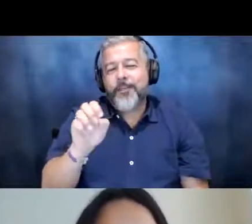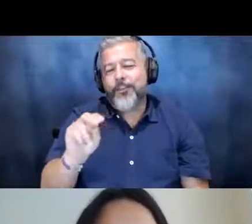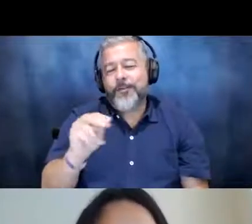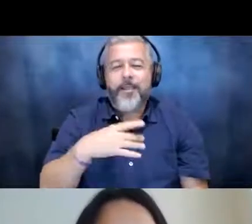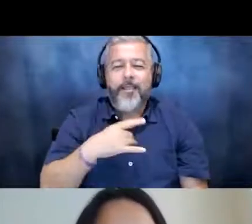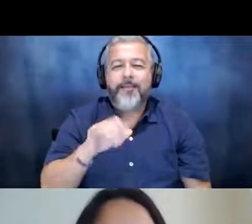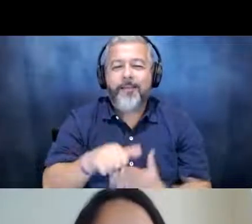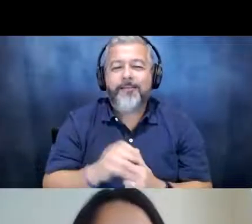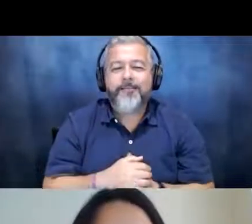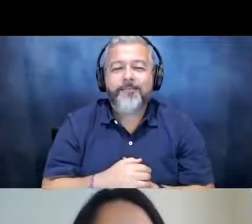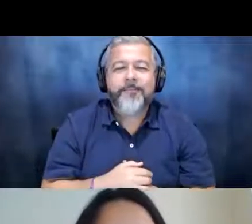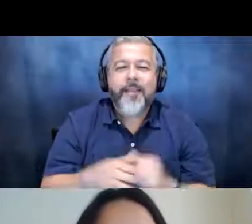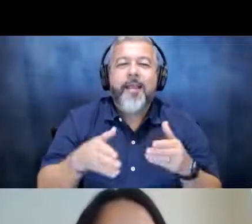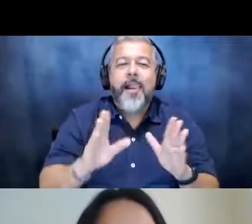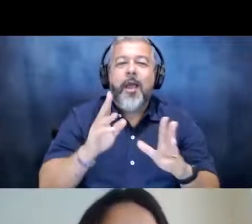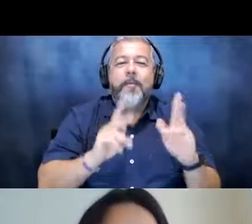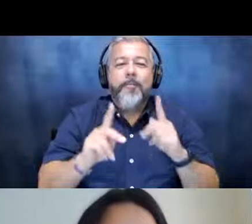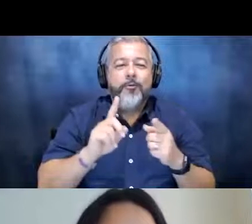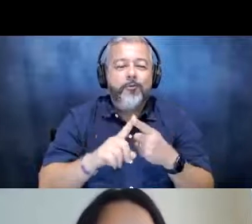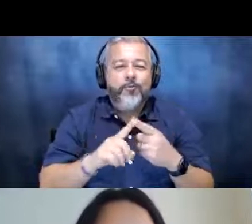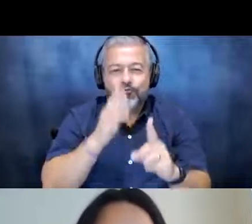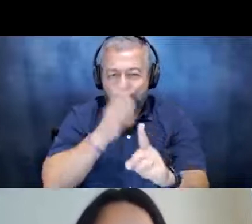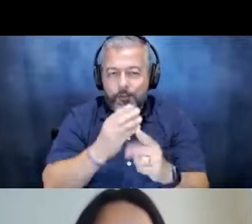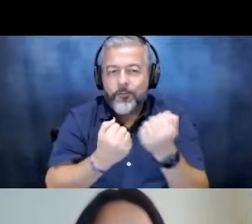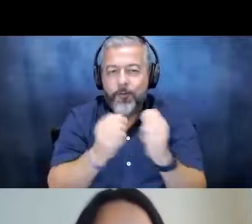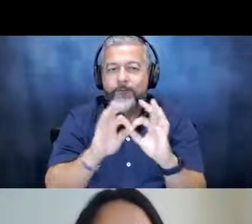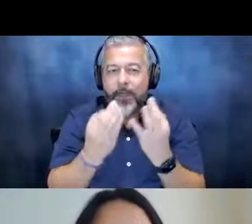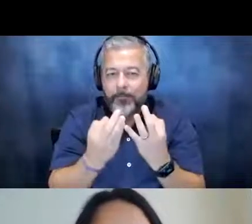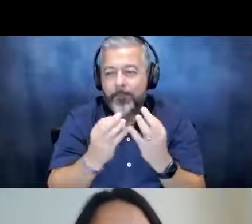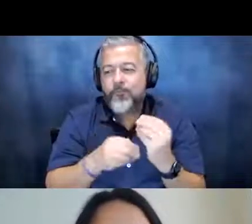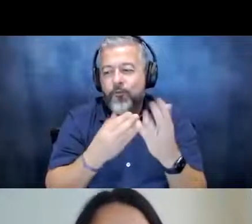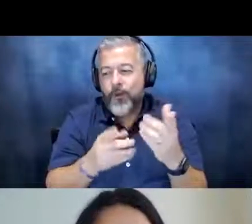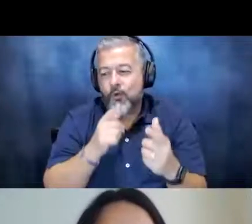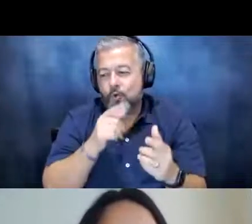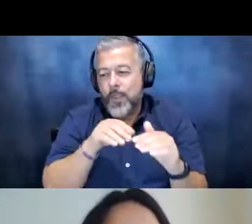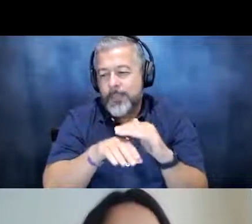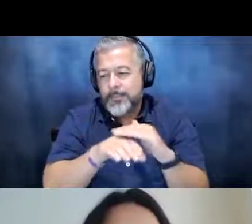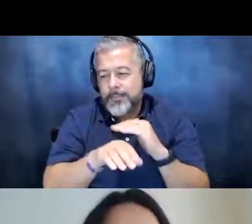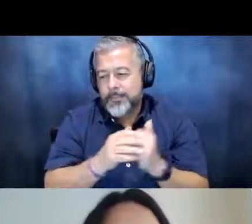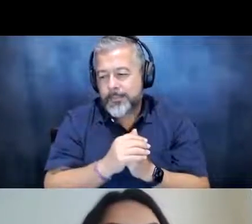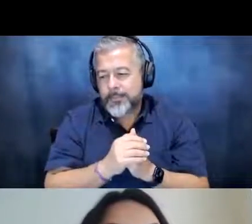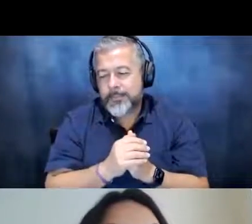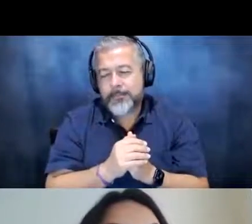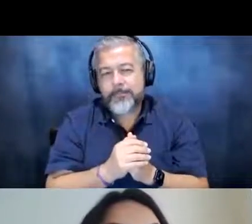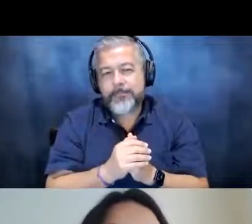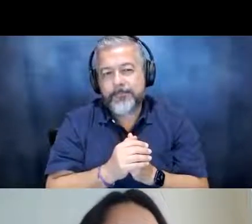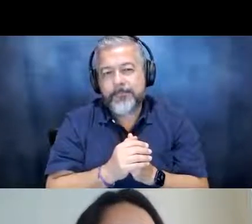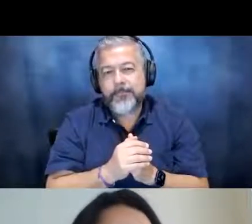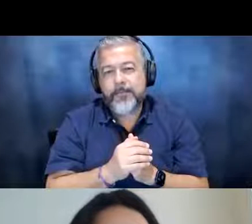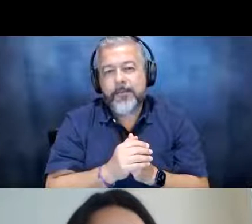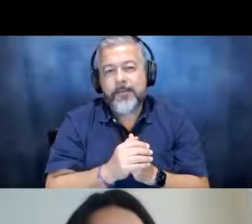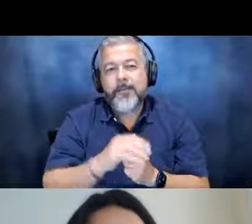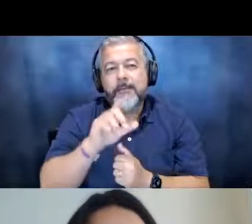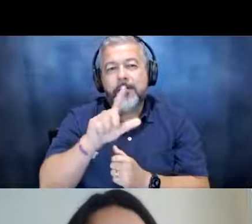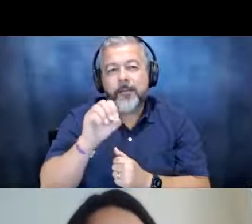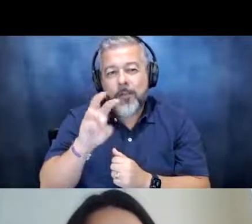Allowing local staff to directly support families and providers that are accessing Calspark. Low or no